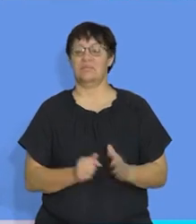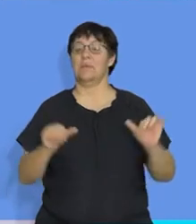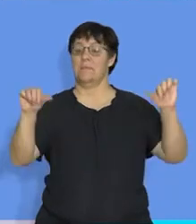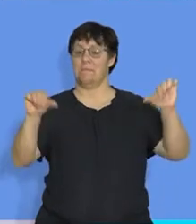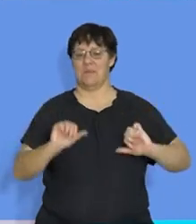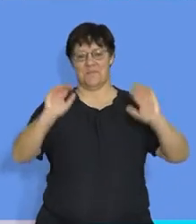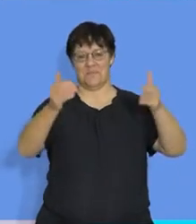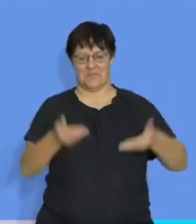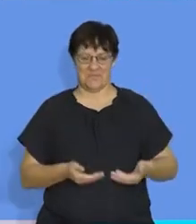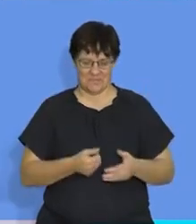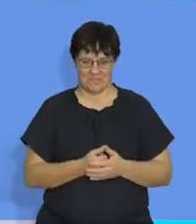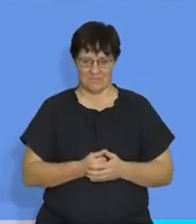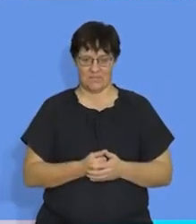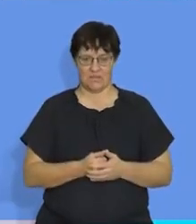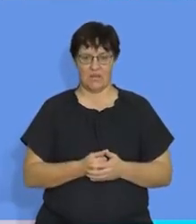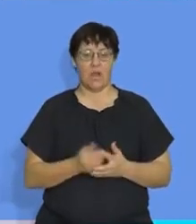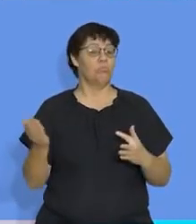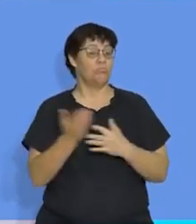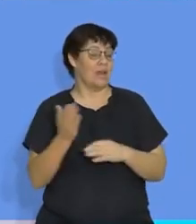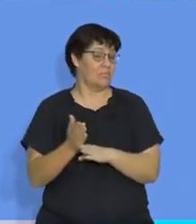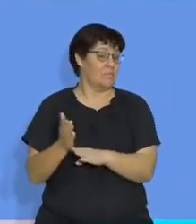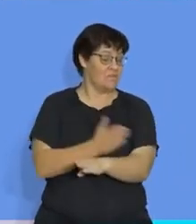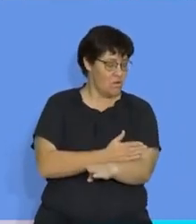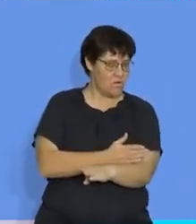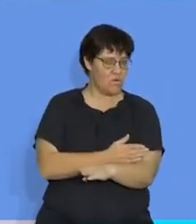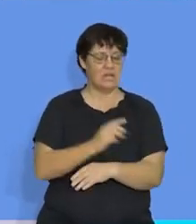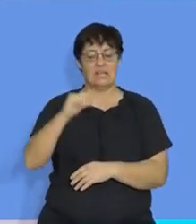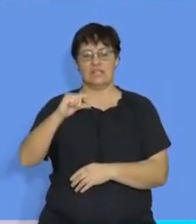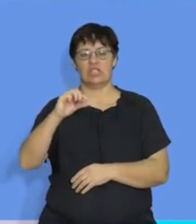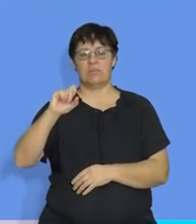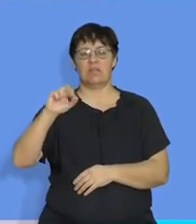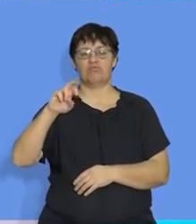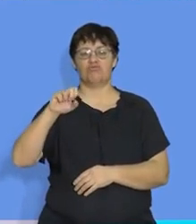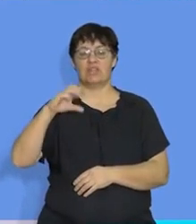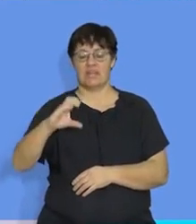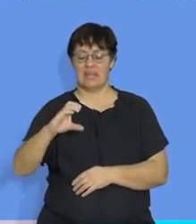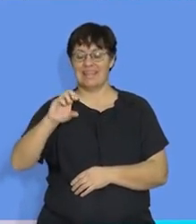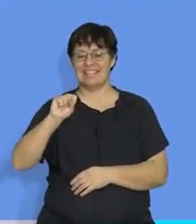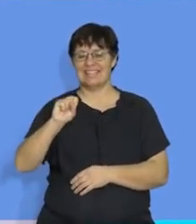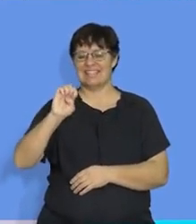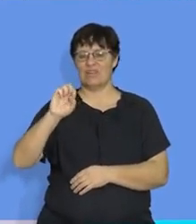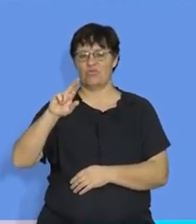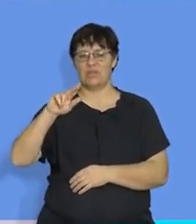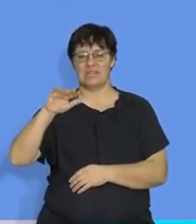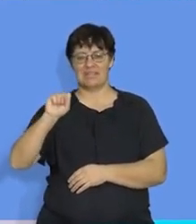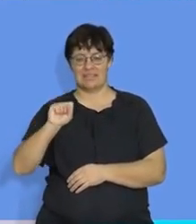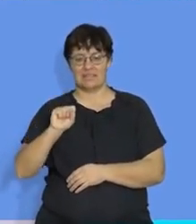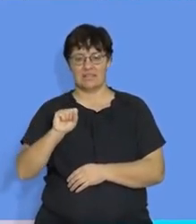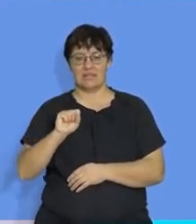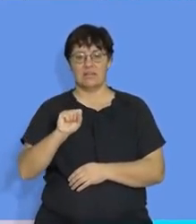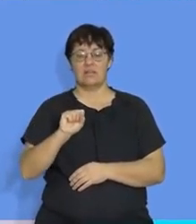Welcome back, everyone. Before the break, I defined that a geometric series is when I add the values